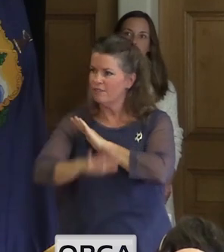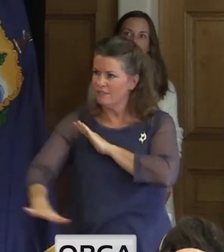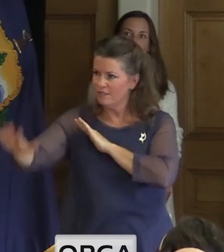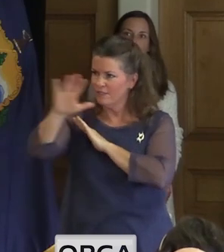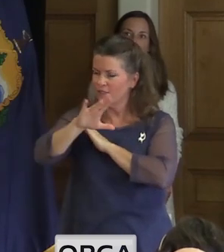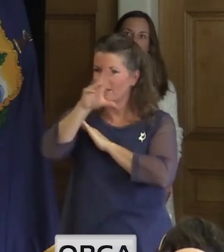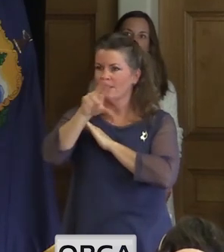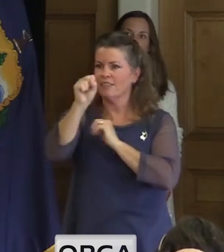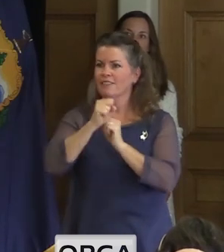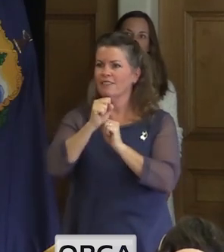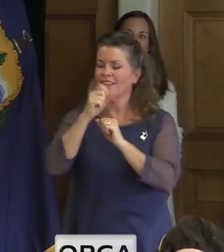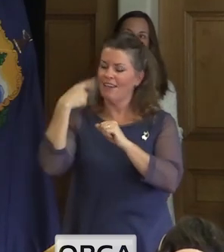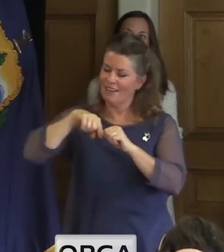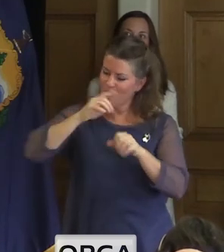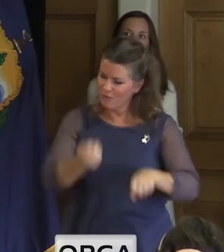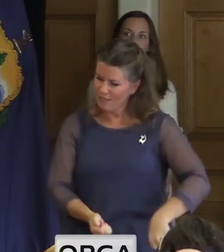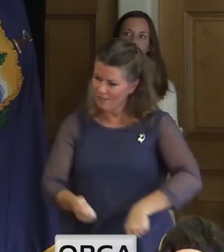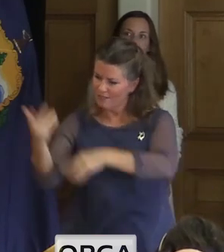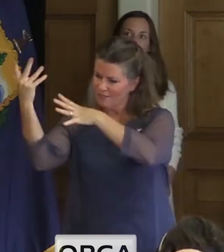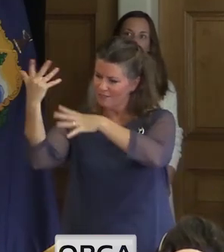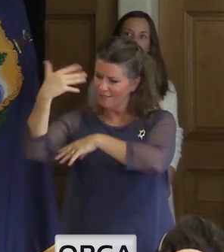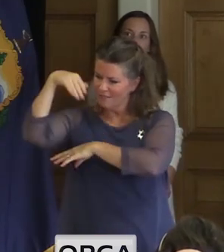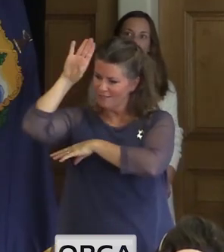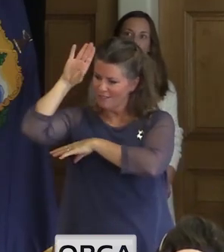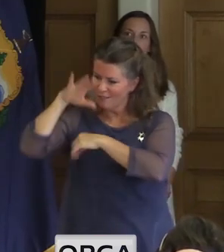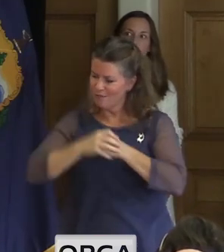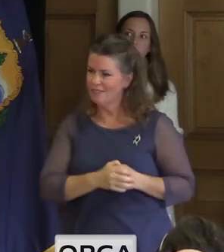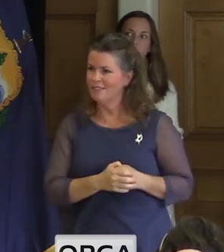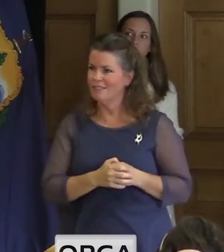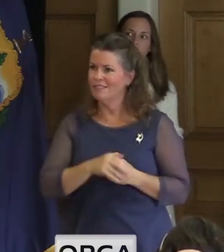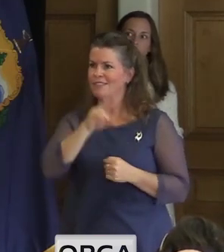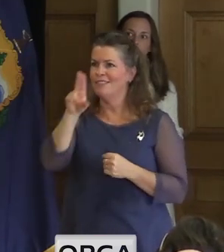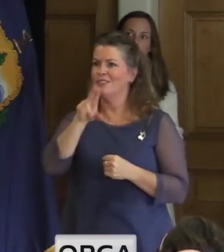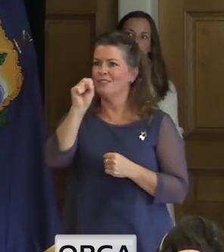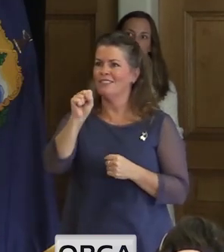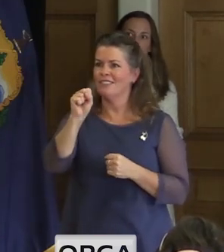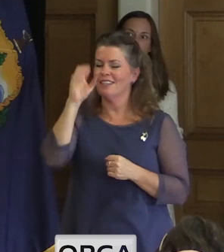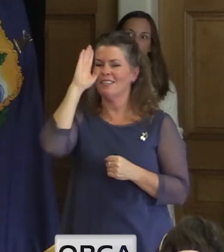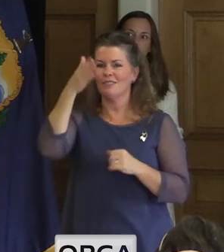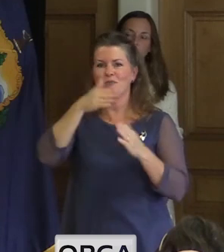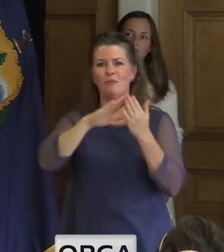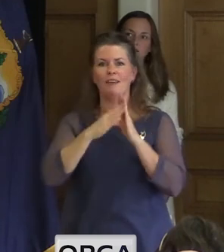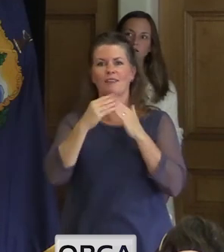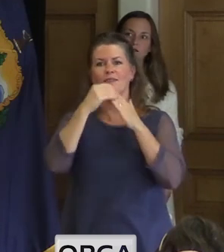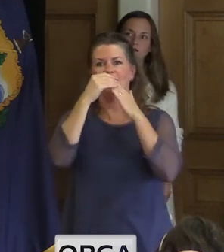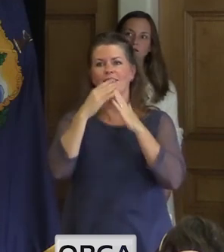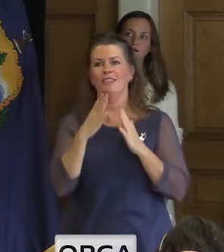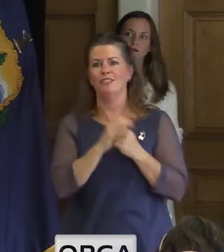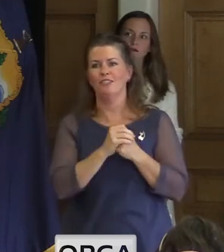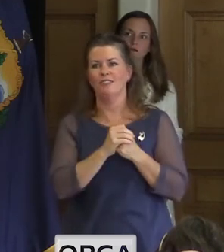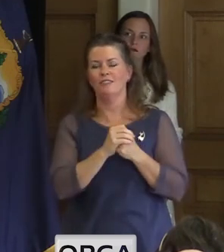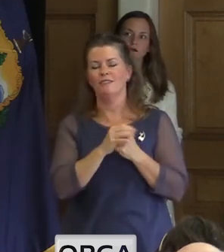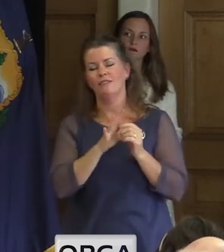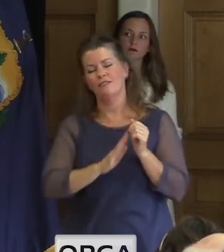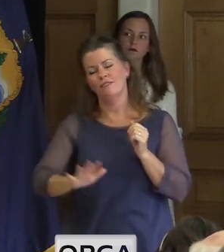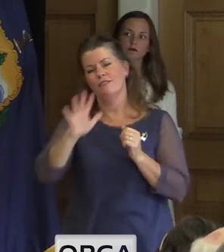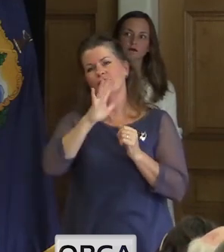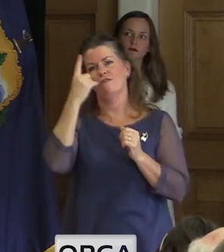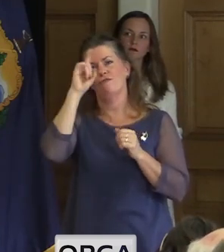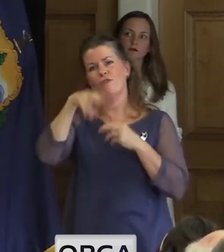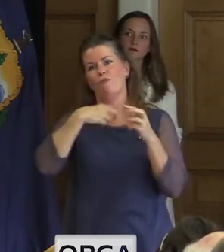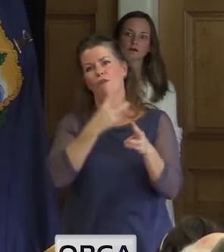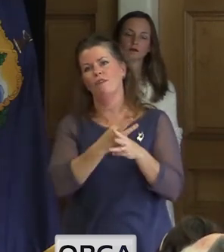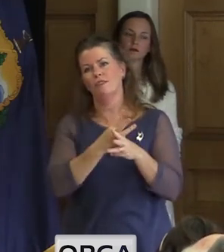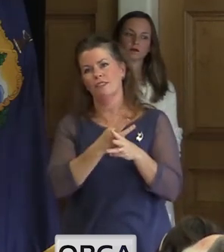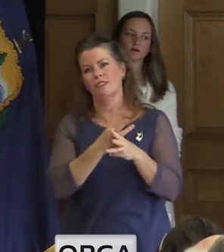after we get rid of Trump, the United States becomes the leader throughout the world. And I think when we look at a